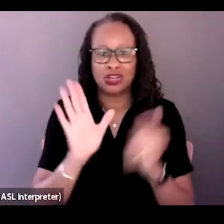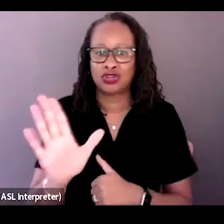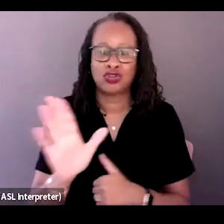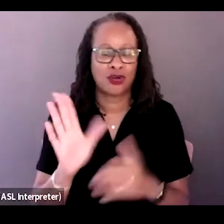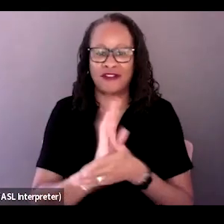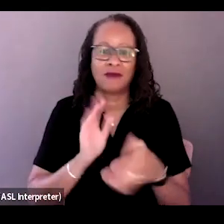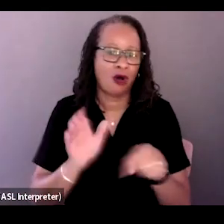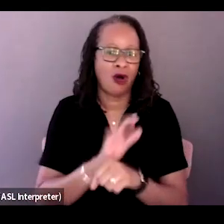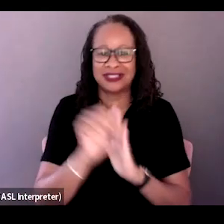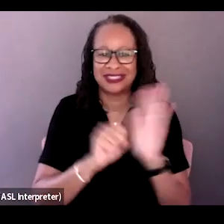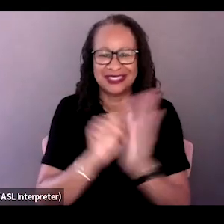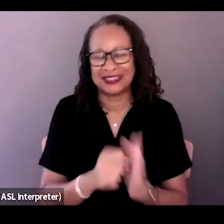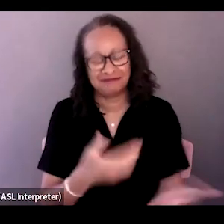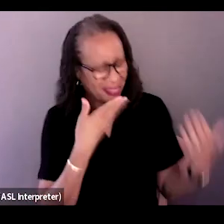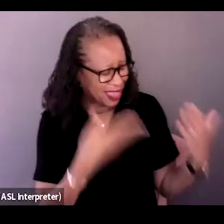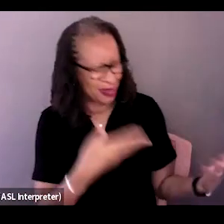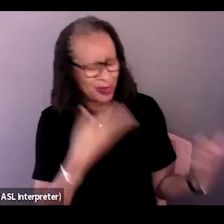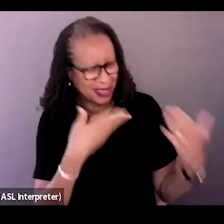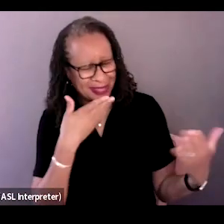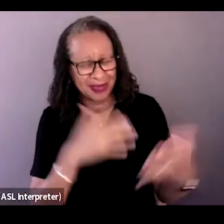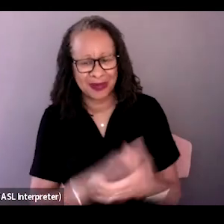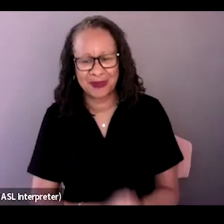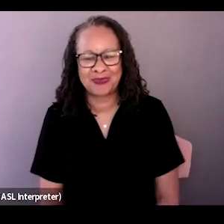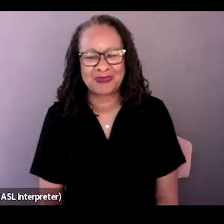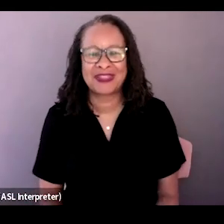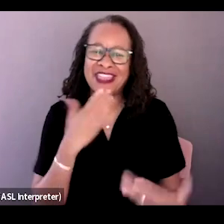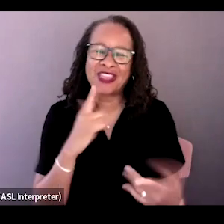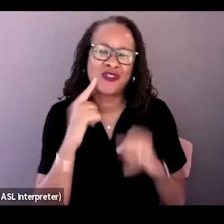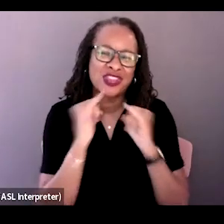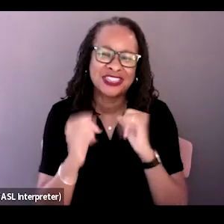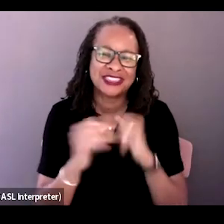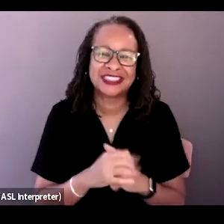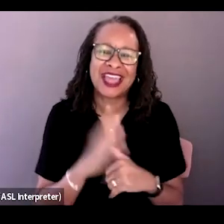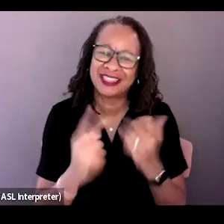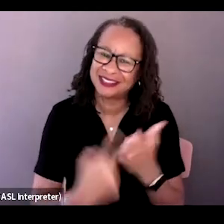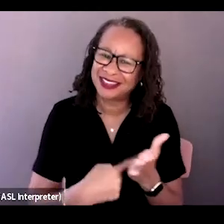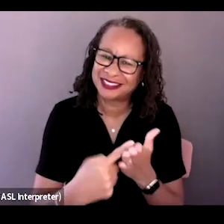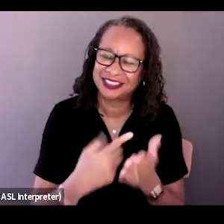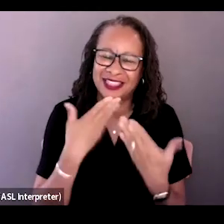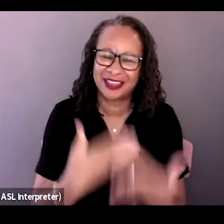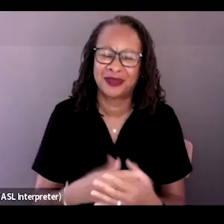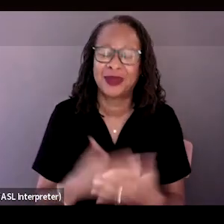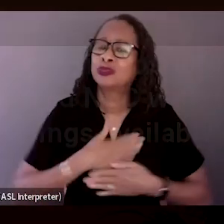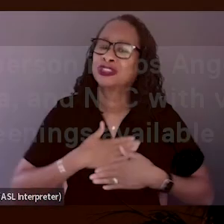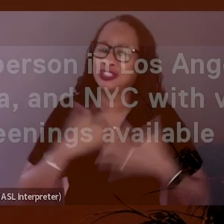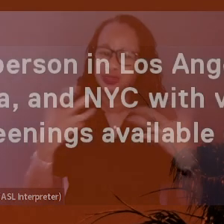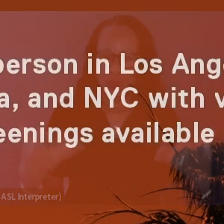sir. Okay, thank you. All right. Thank you for the interview and the dialogue. I appreciate it so much.